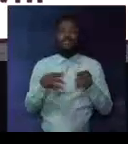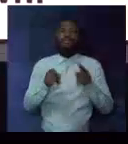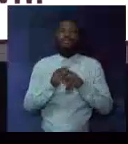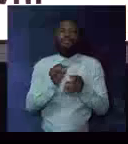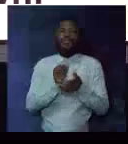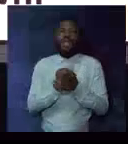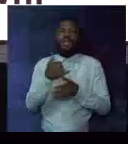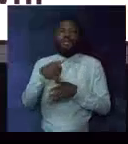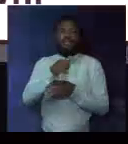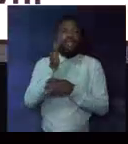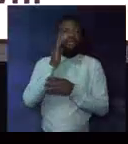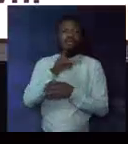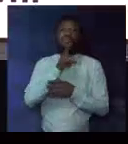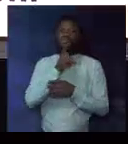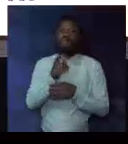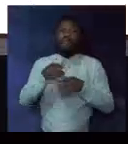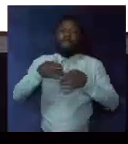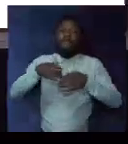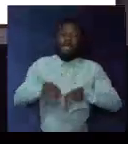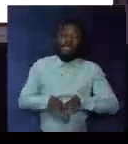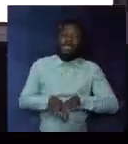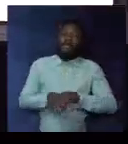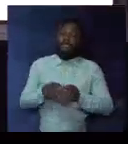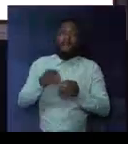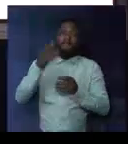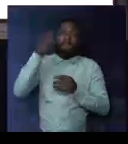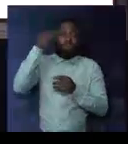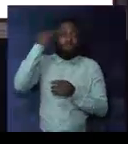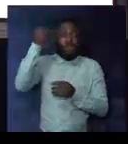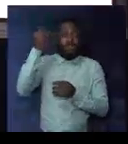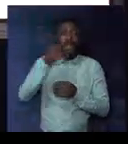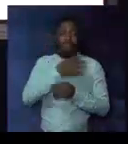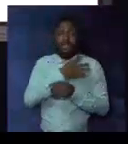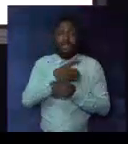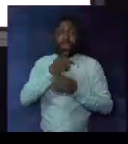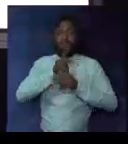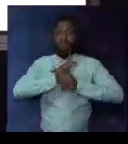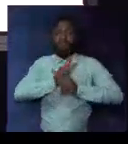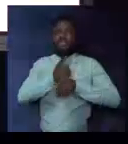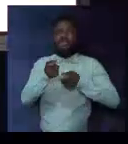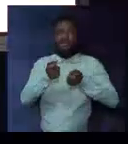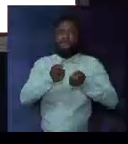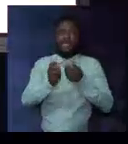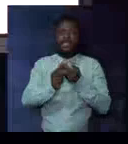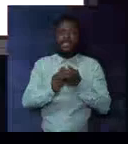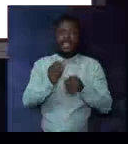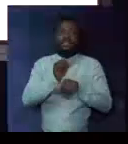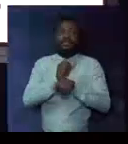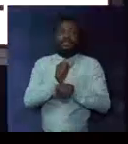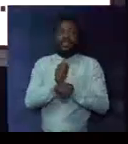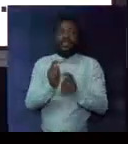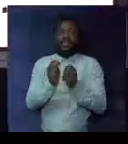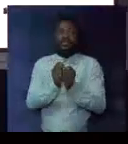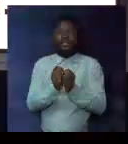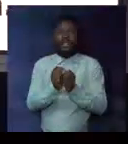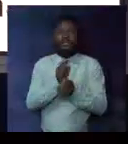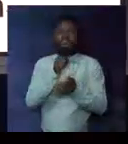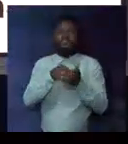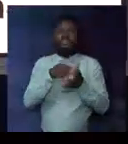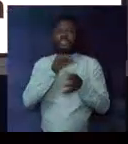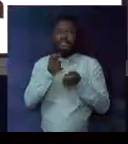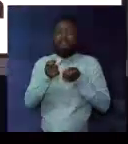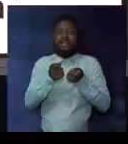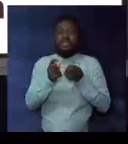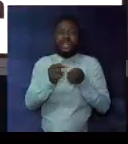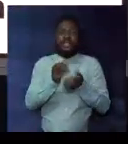machines so that they will not break down. Predictive and preventive maintenance work together. This